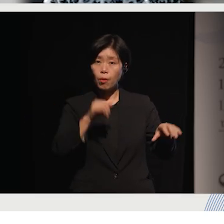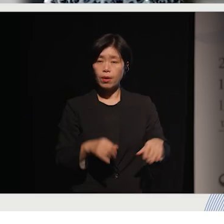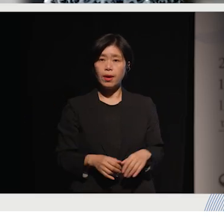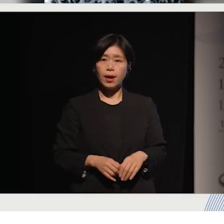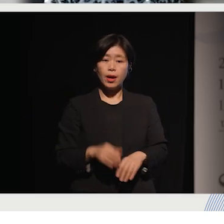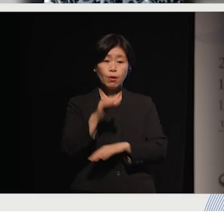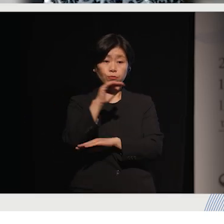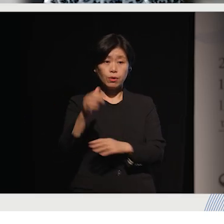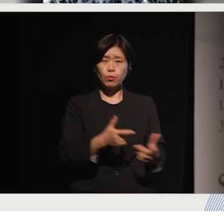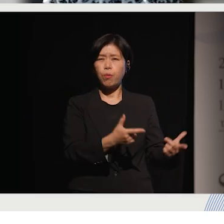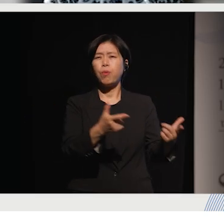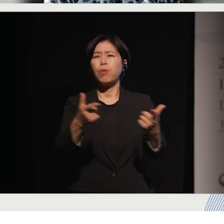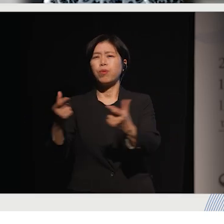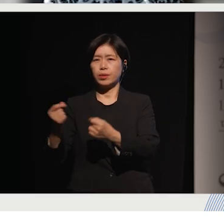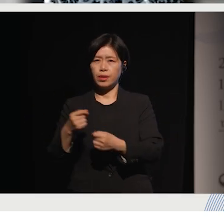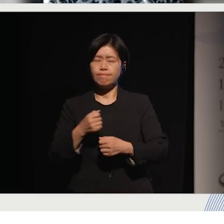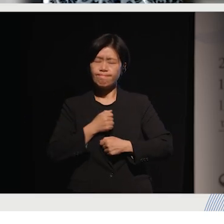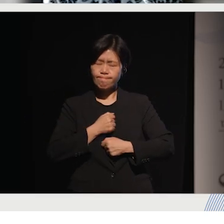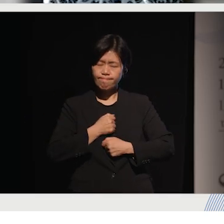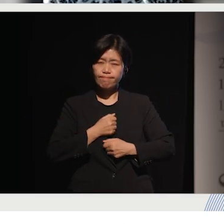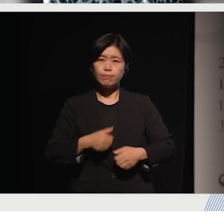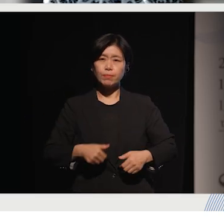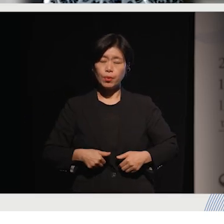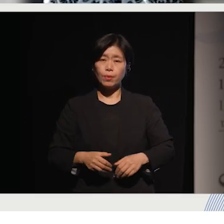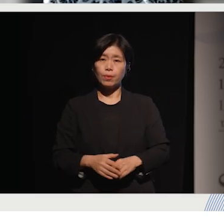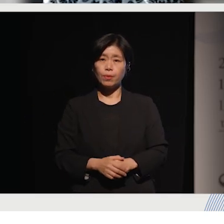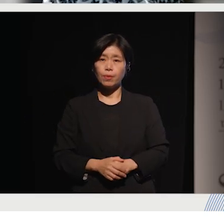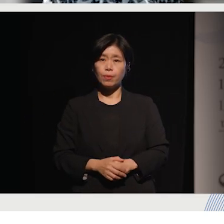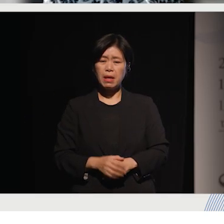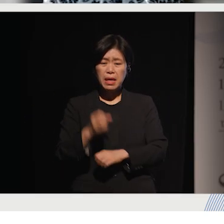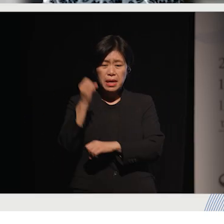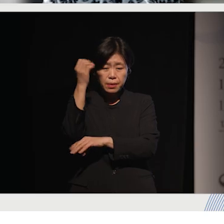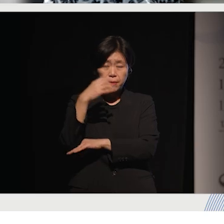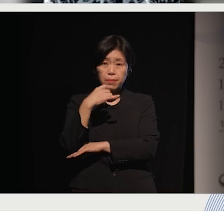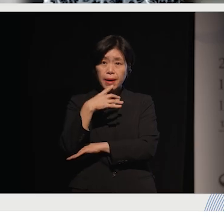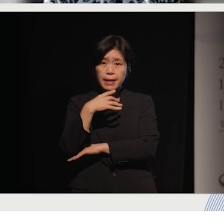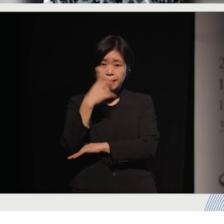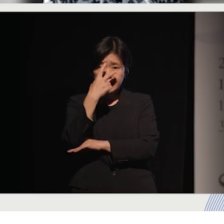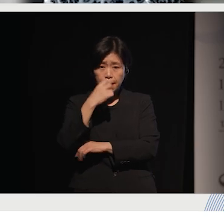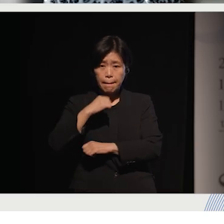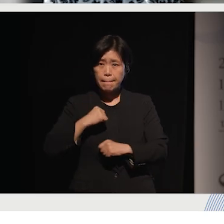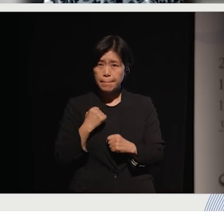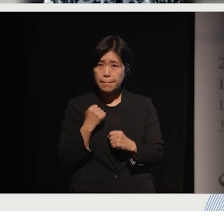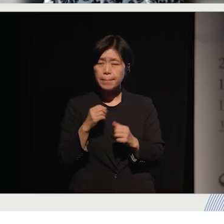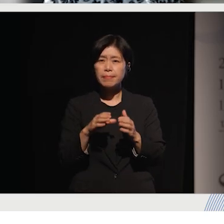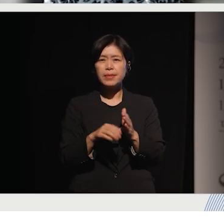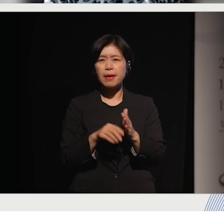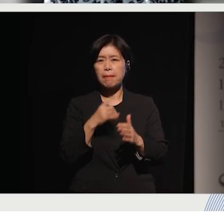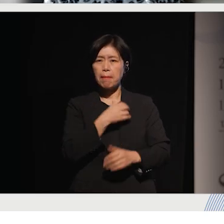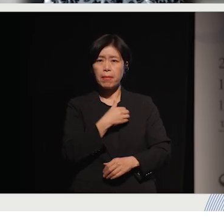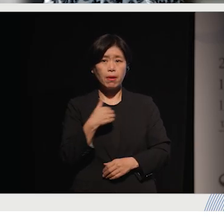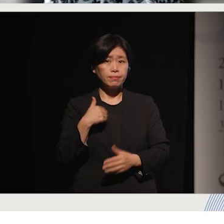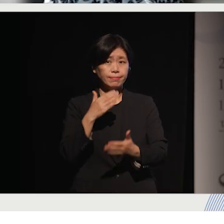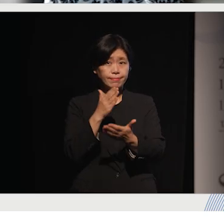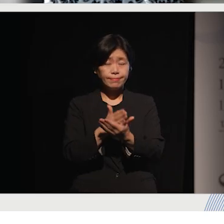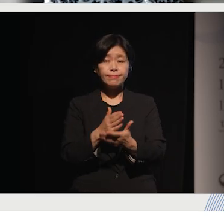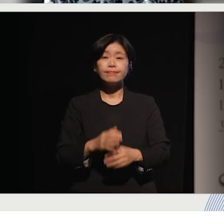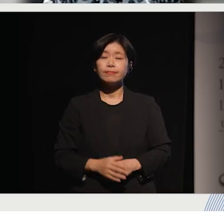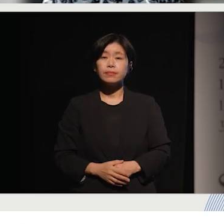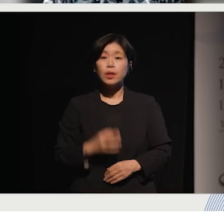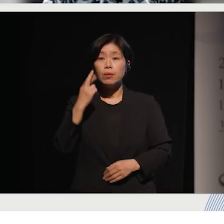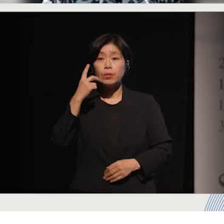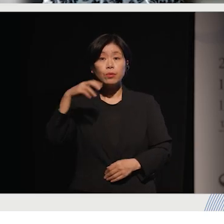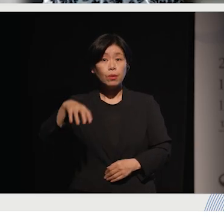compliance. Lack of resources is another challenge. We still struggle in the United States sometimes for